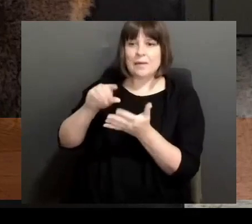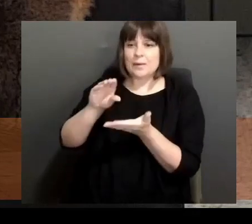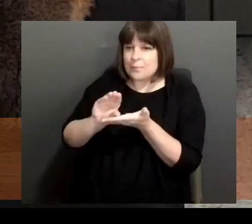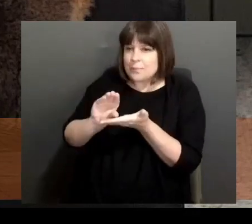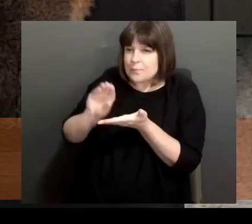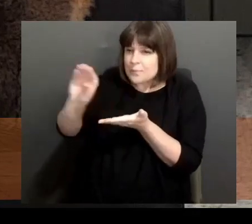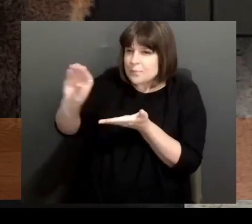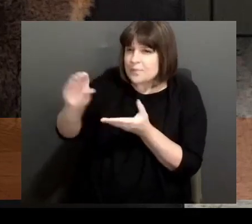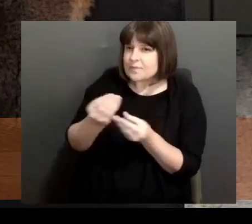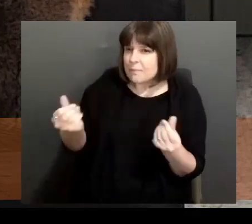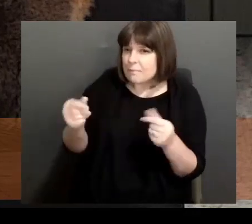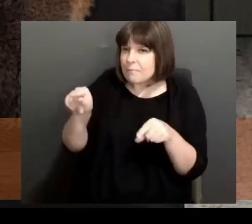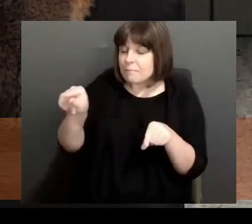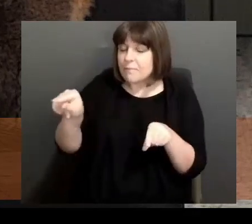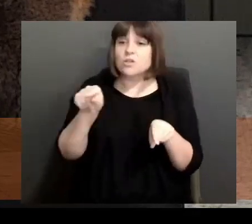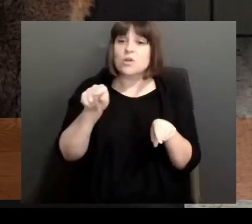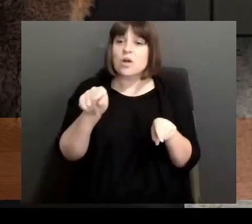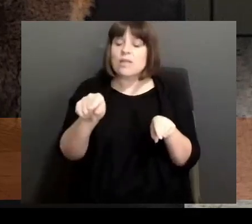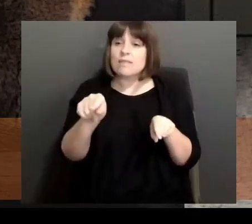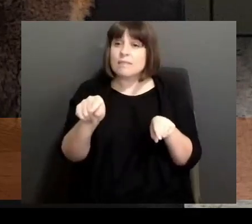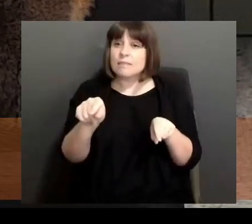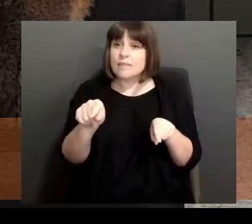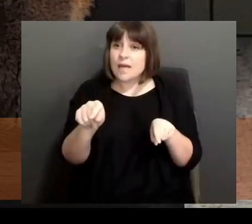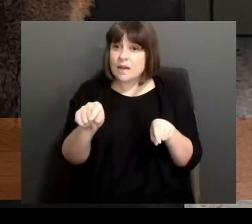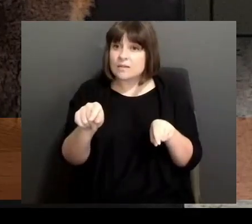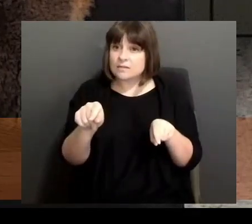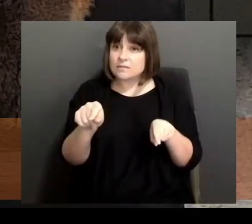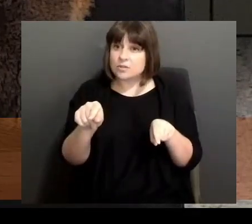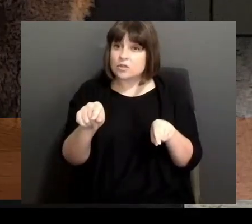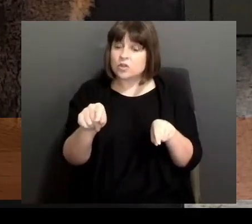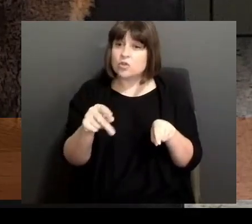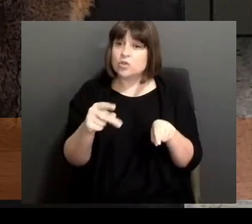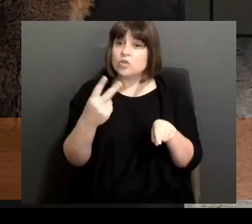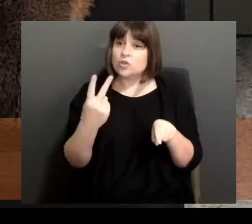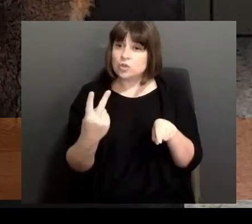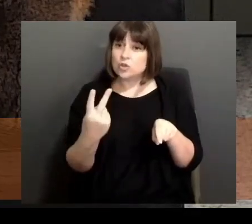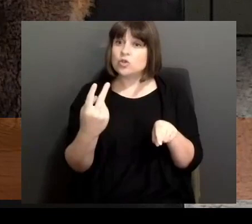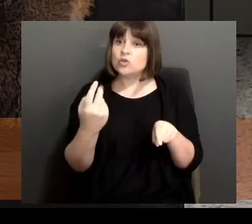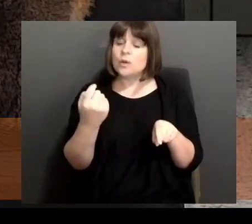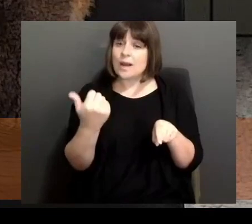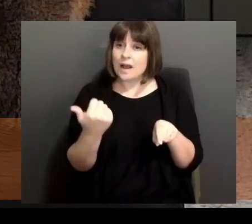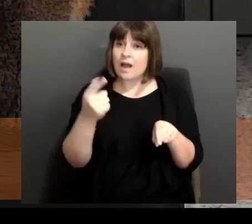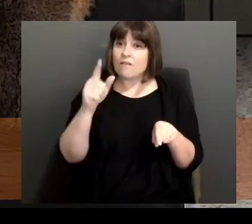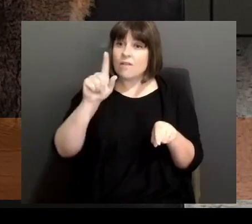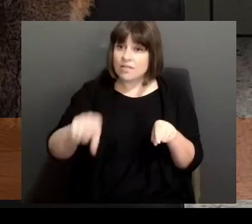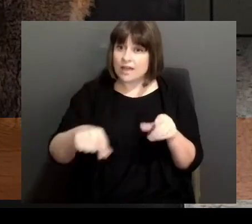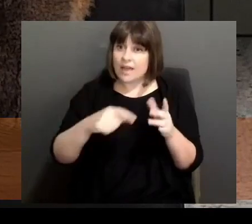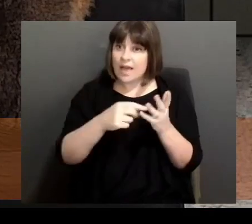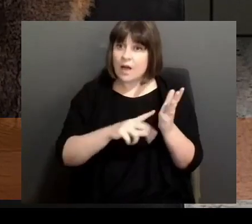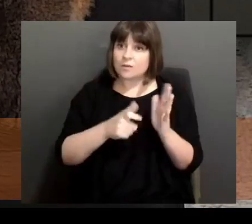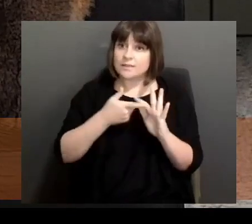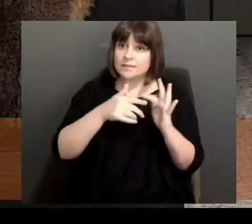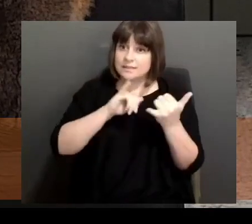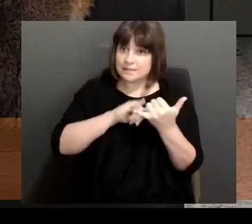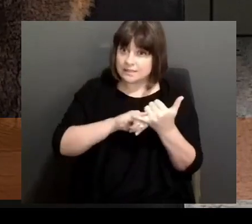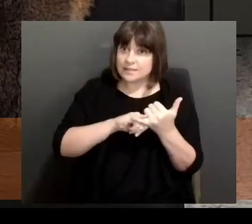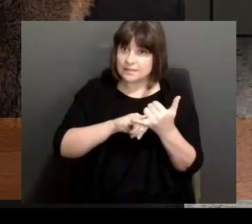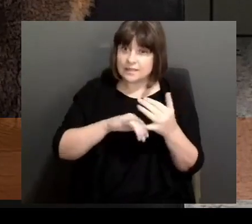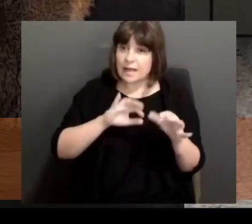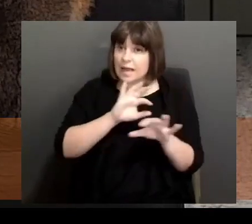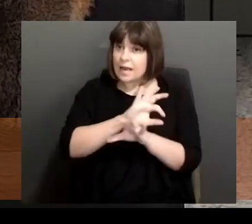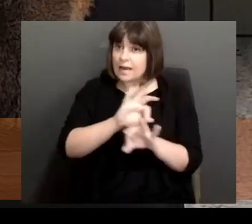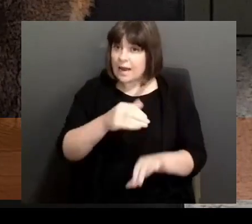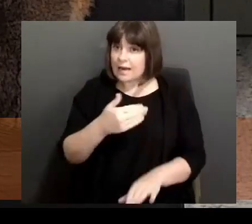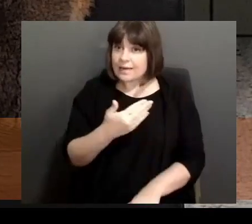that sum, either the 2,500 ounces is directed towards First Nations or